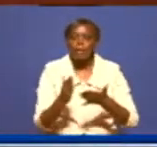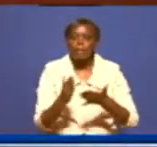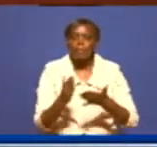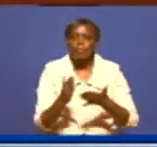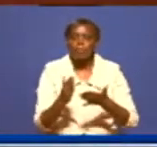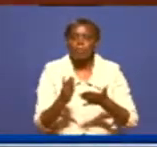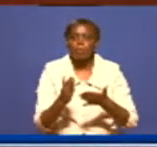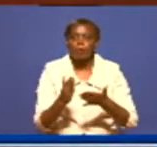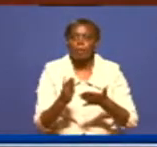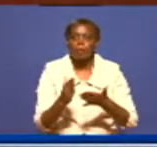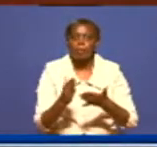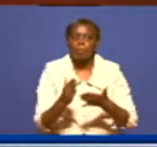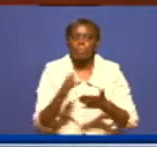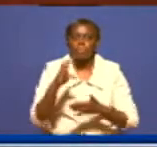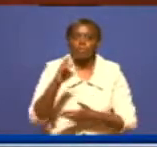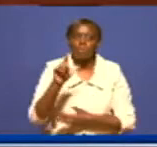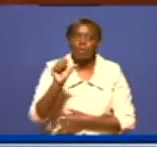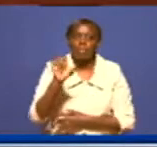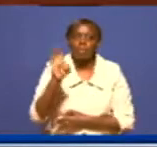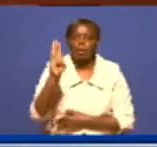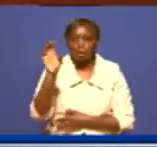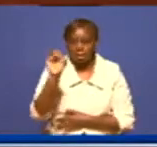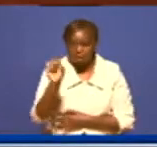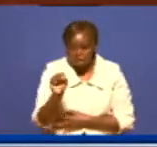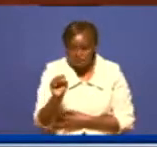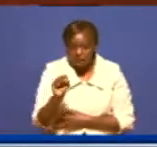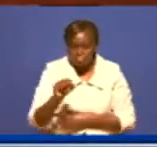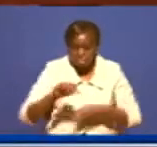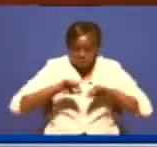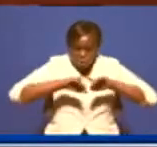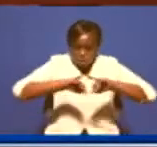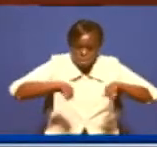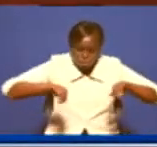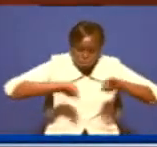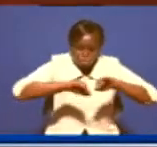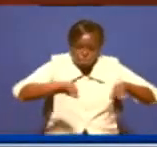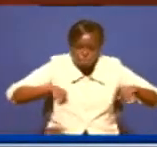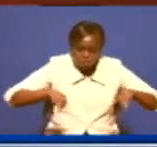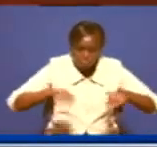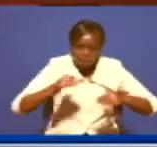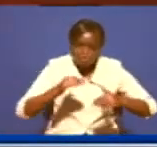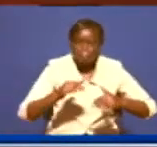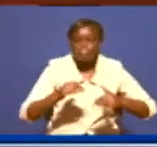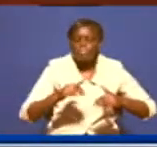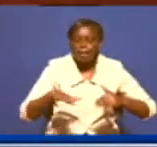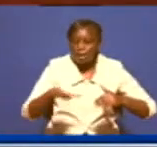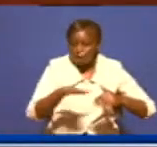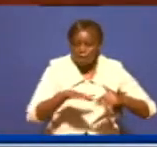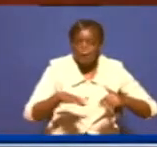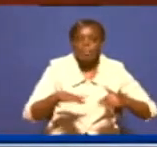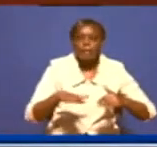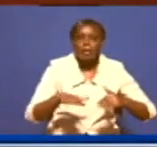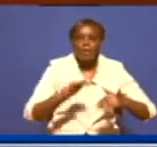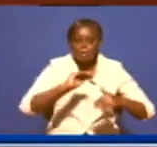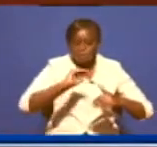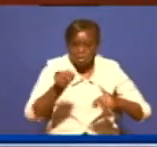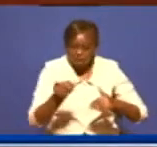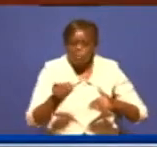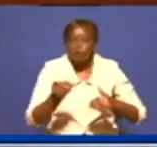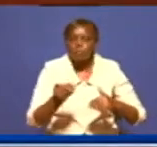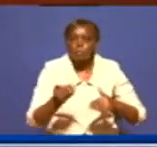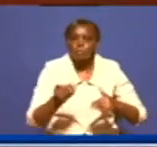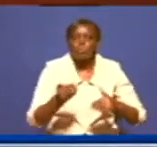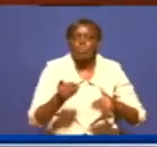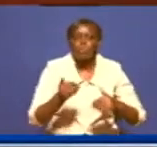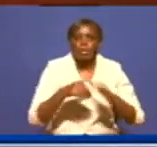sharing of clubs, swimming pools, stairs, or this open spaces within apartments in the city and other towns within